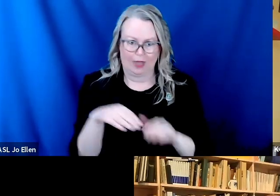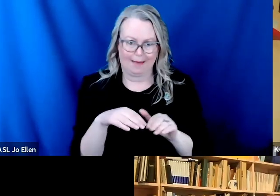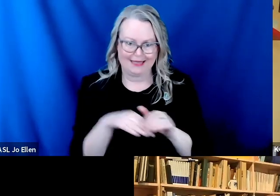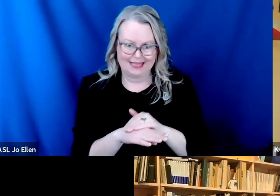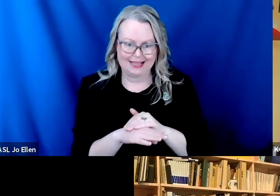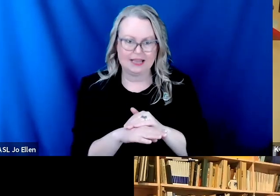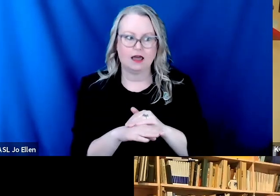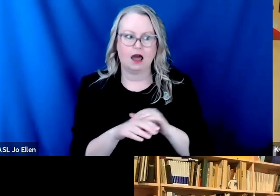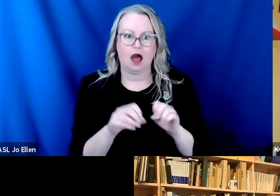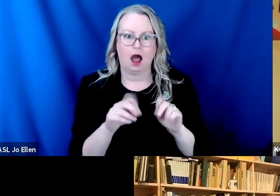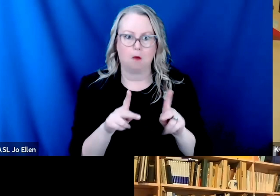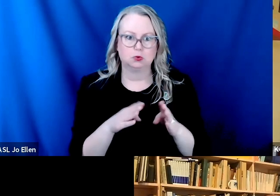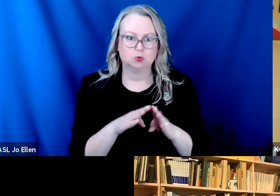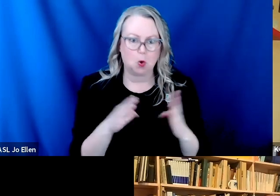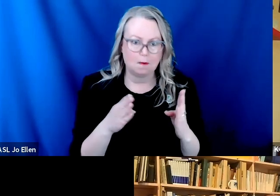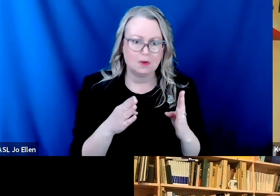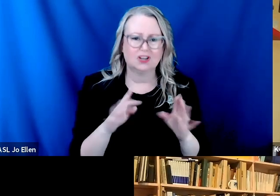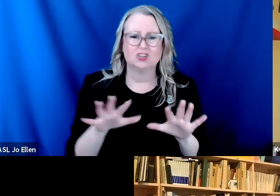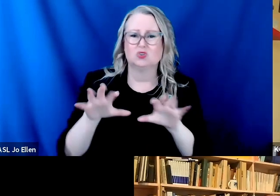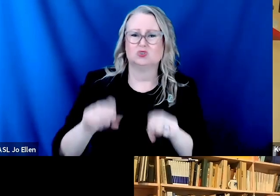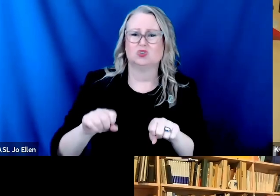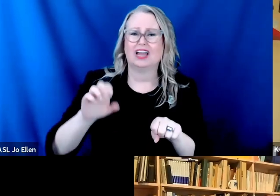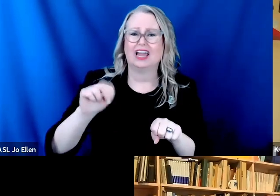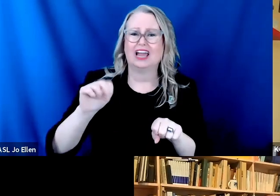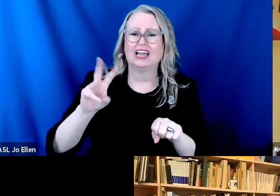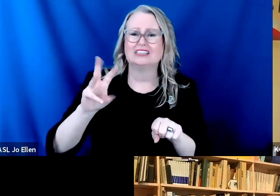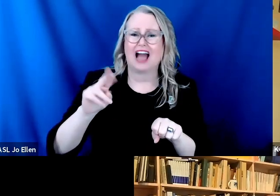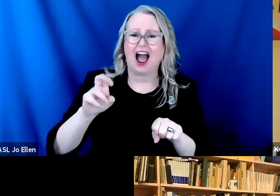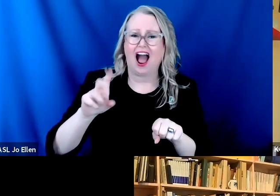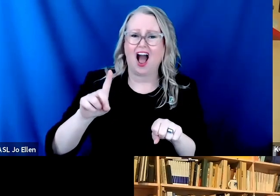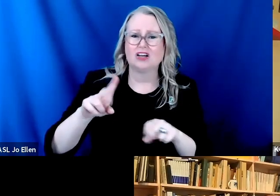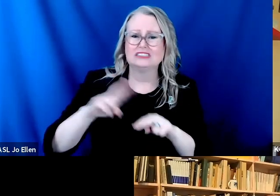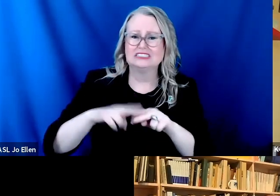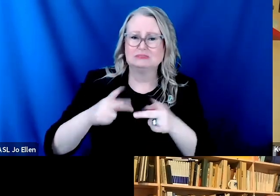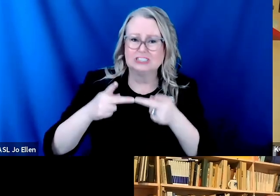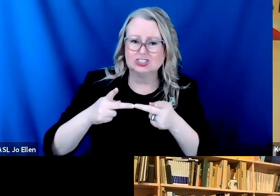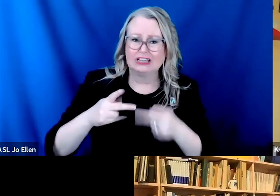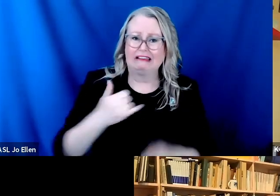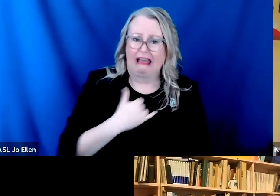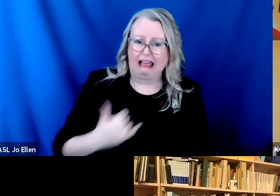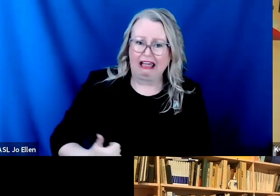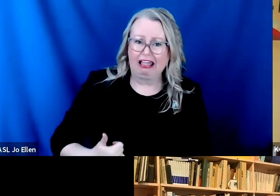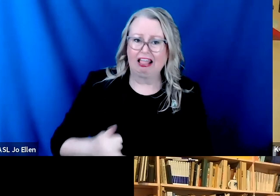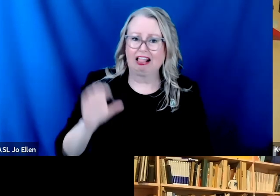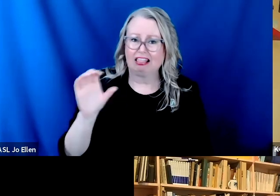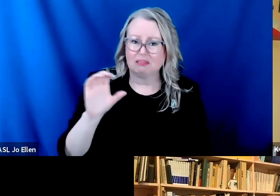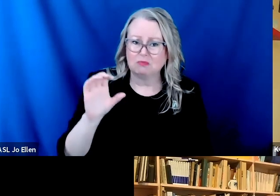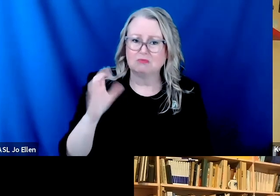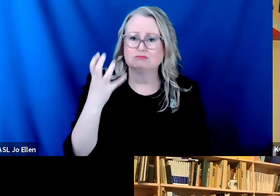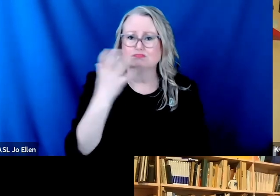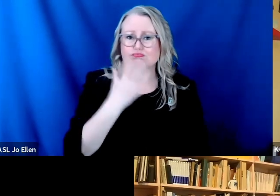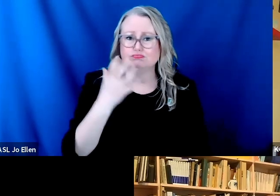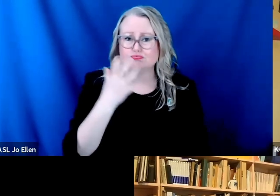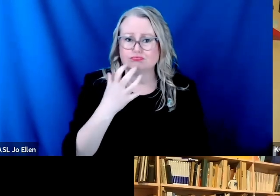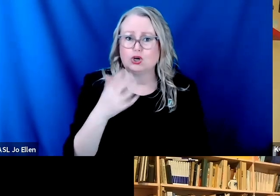you held endowed professorships at Columbia University and at Yale University. Through these pulpits, you were able to attract